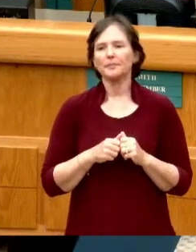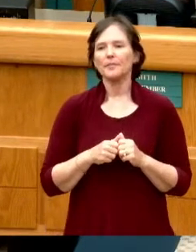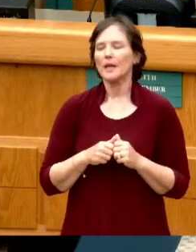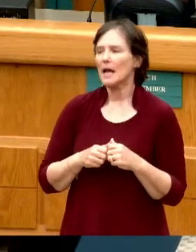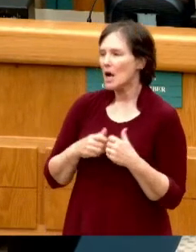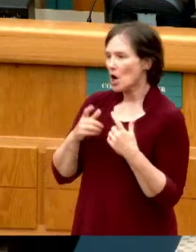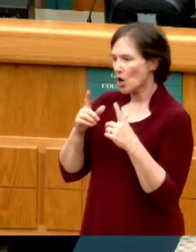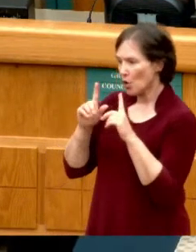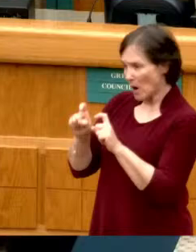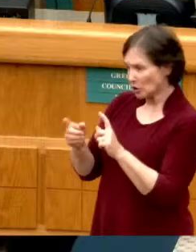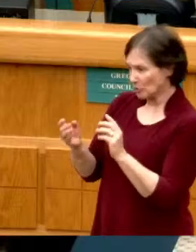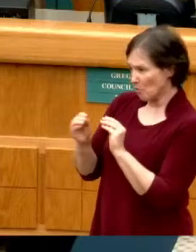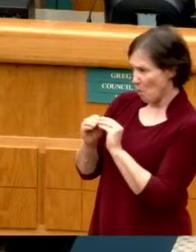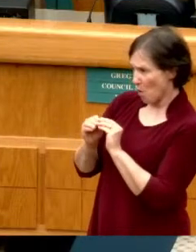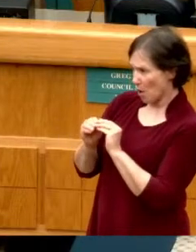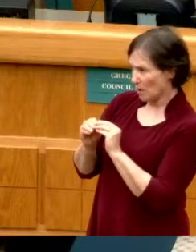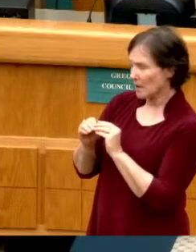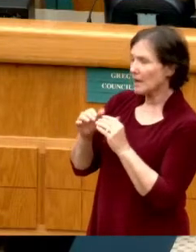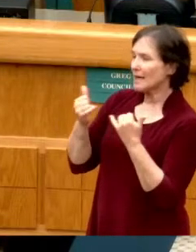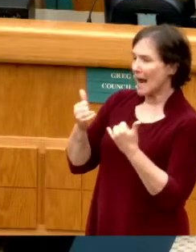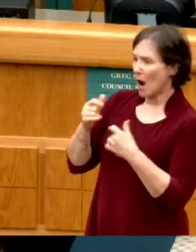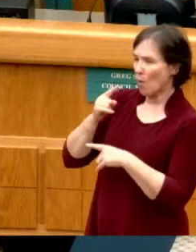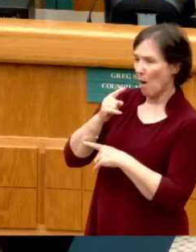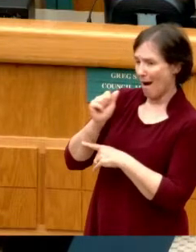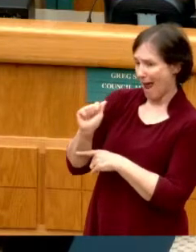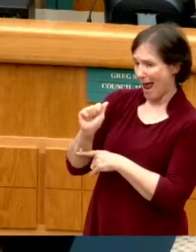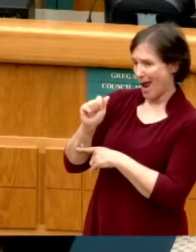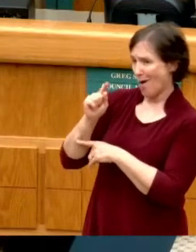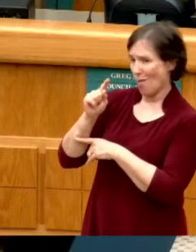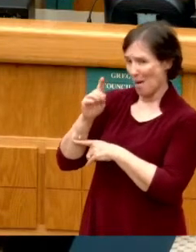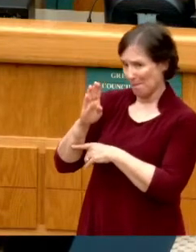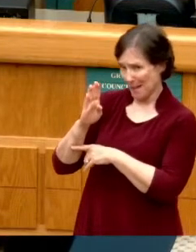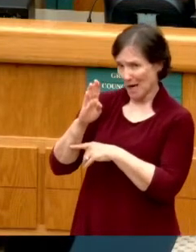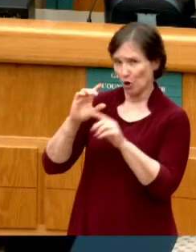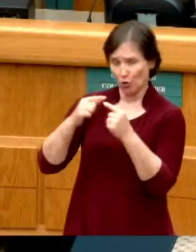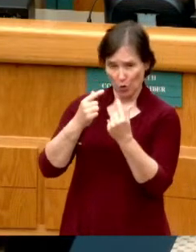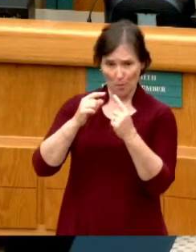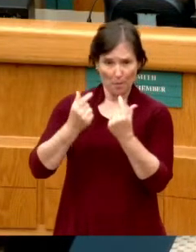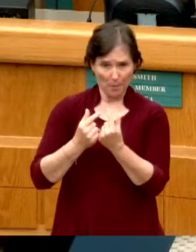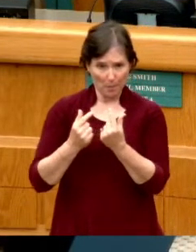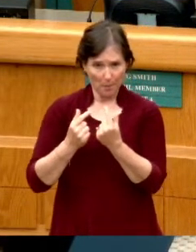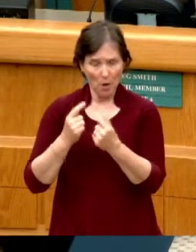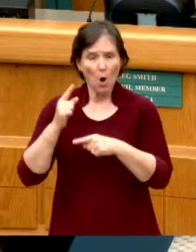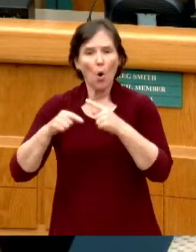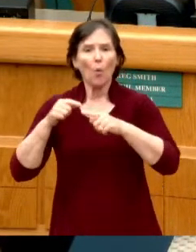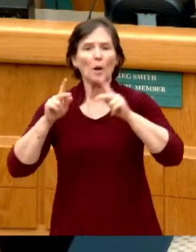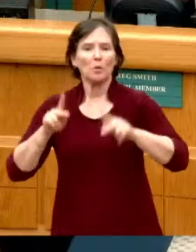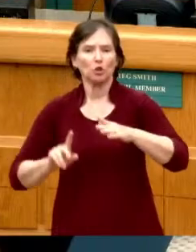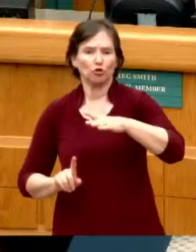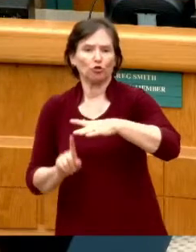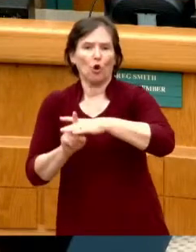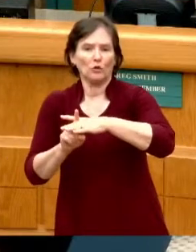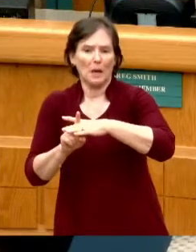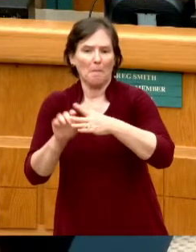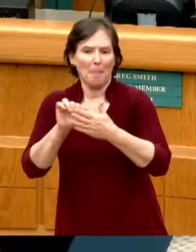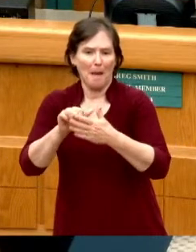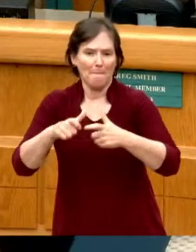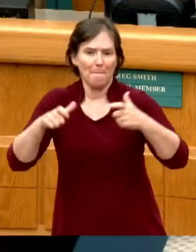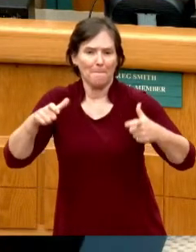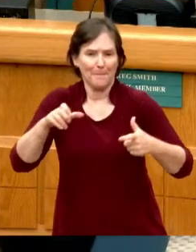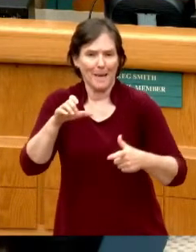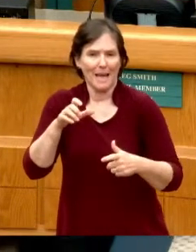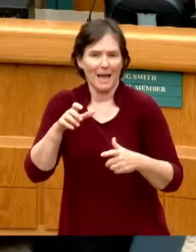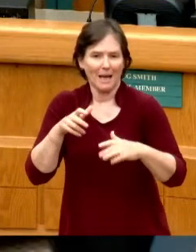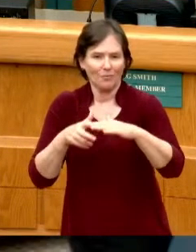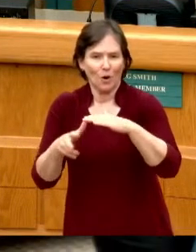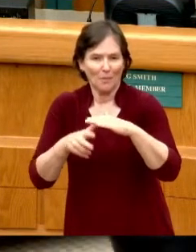about tiers 1A and 1B. When someone shows up at the vaccination, the mega drives, is anyone